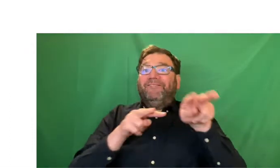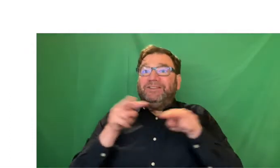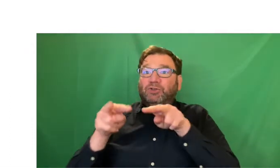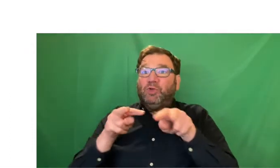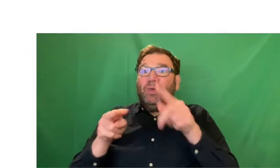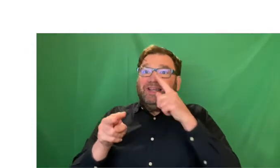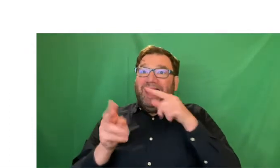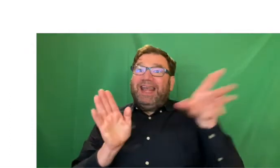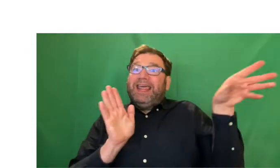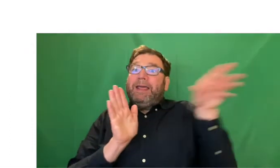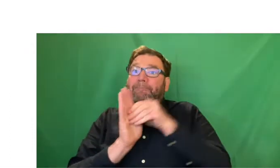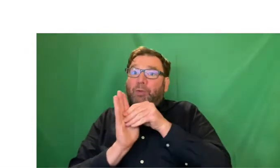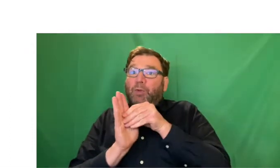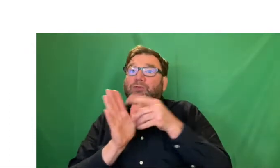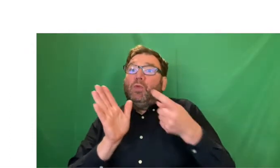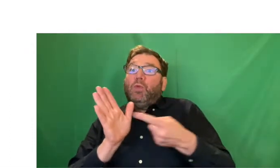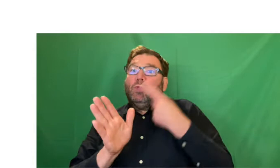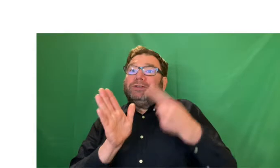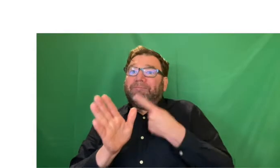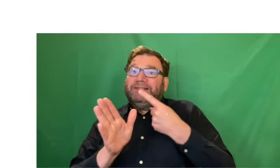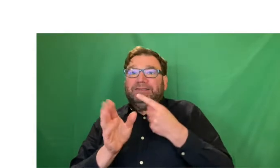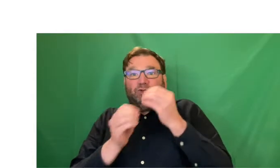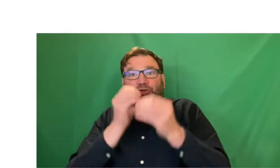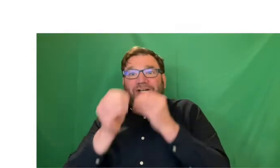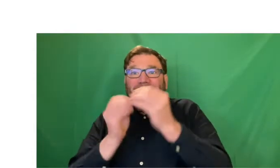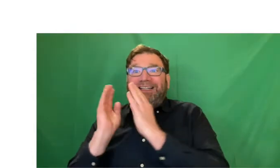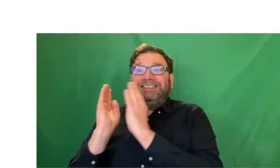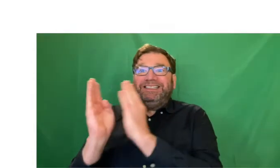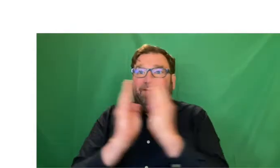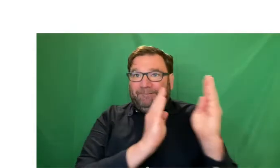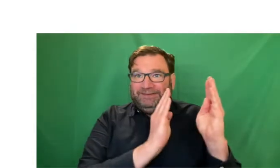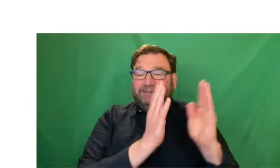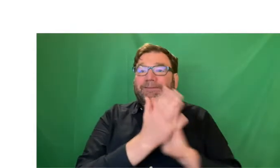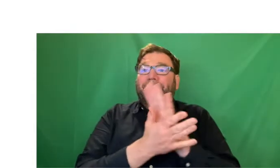video, where we can import the automatic generated segments.